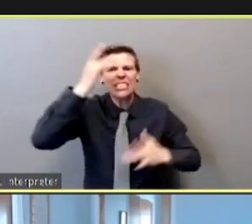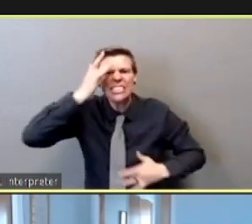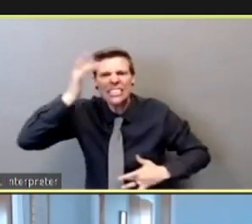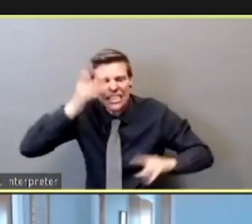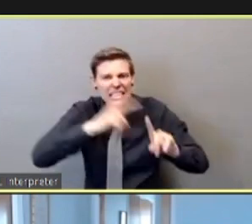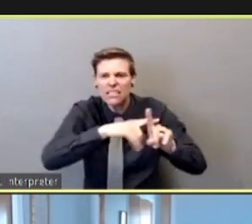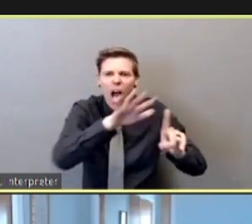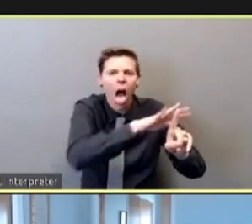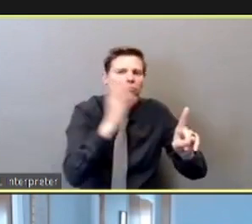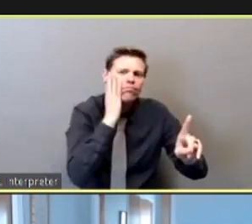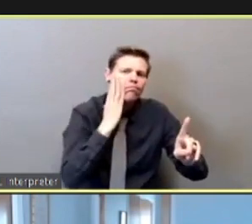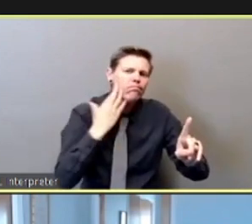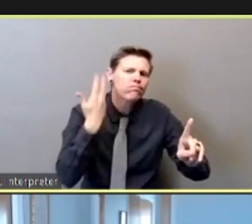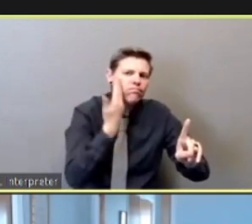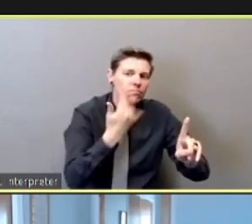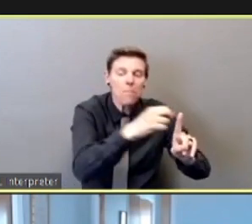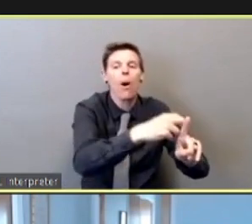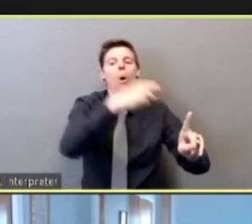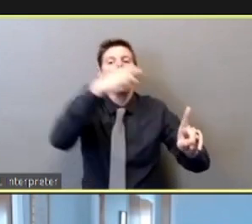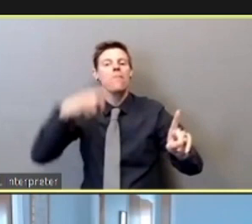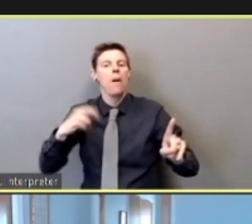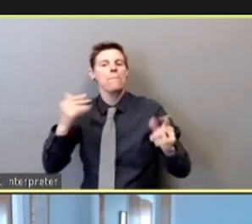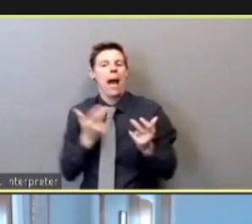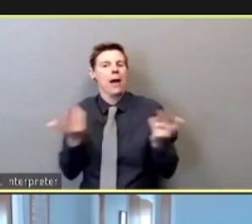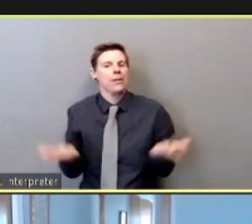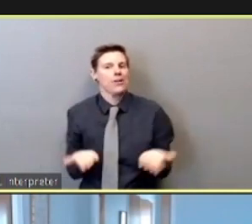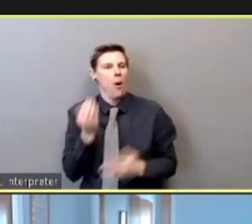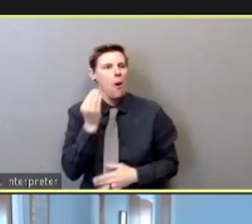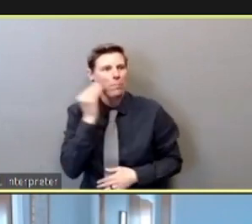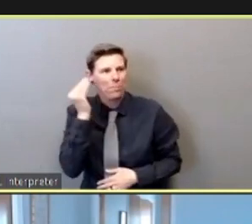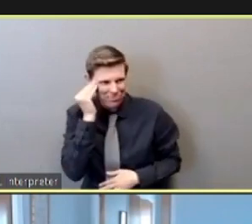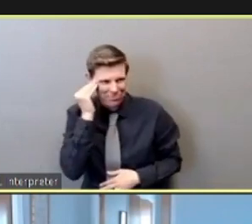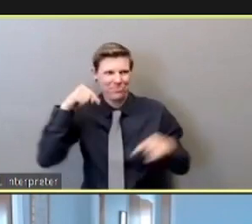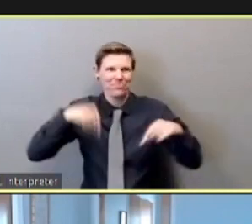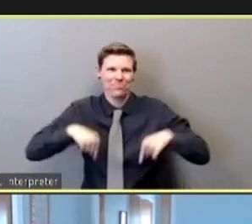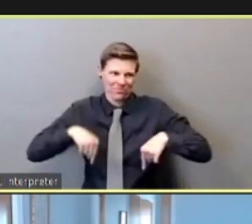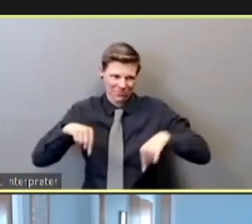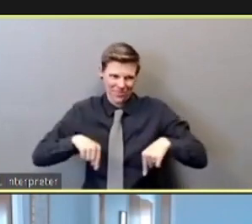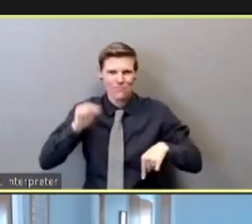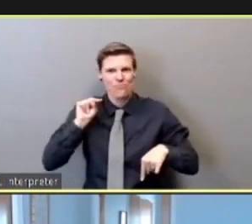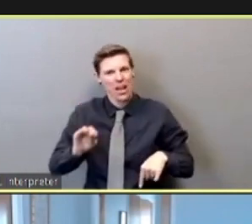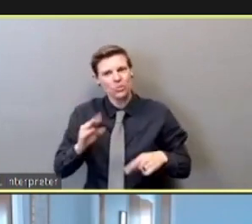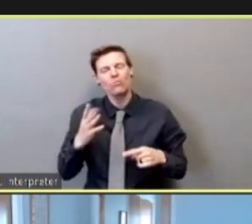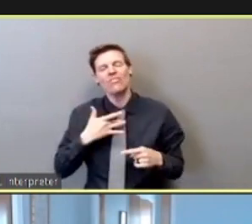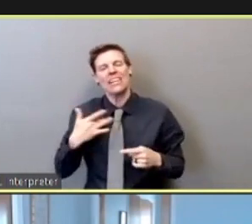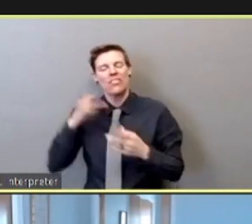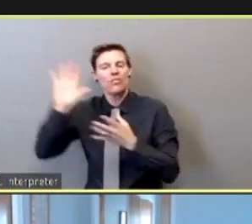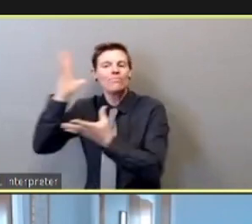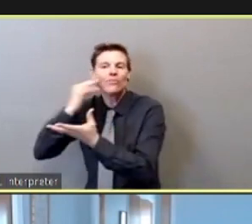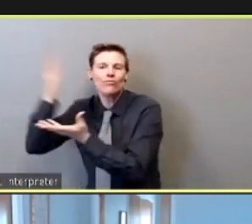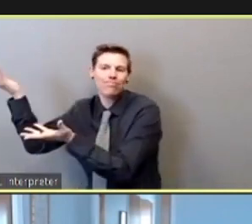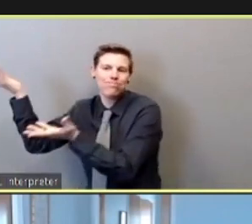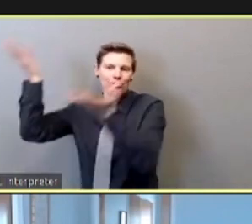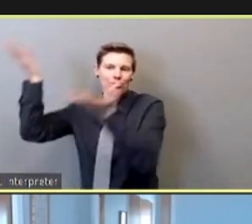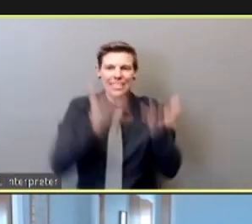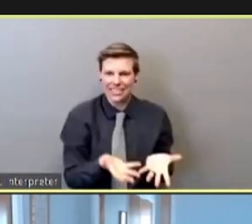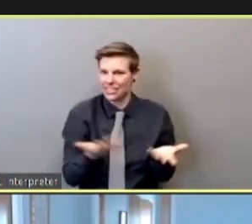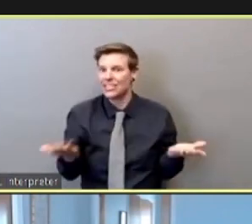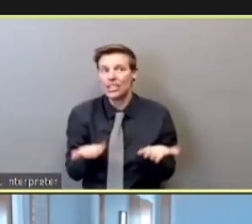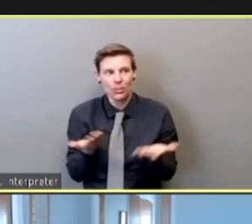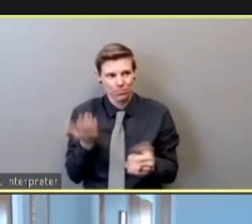advance to the next slide? And Dr. Ross, I'm going to turn it over to you. Thank you so